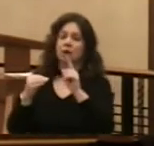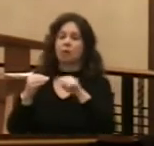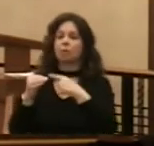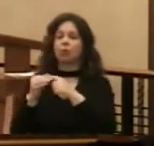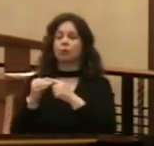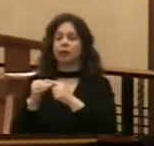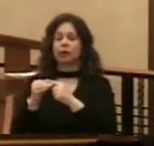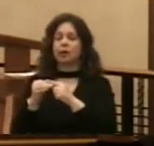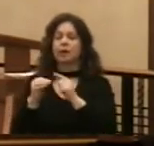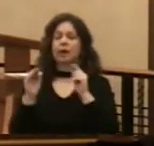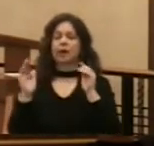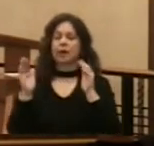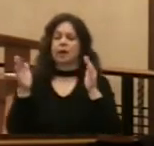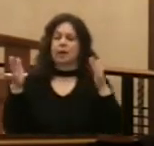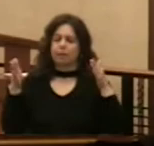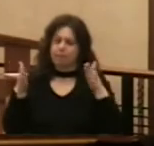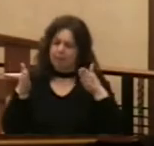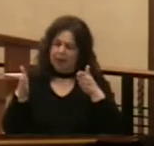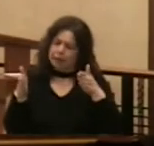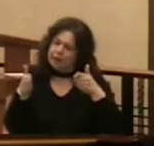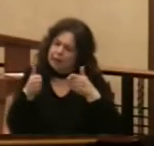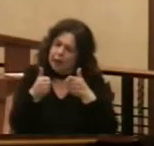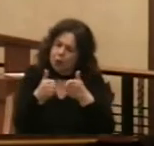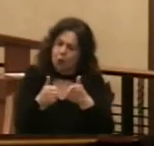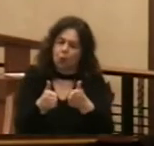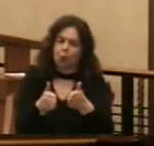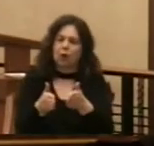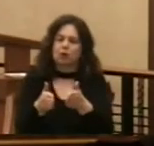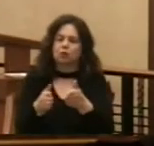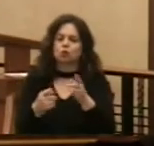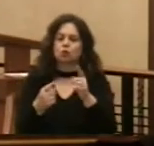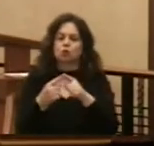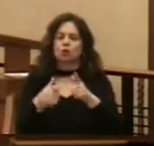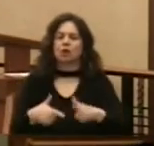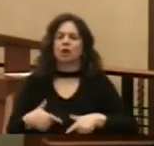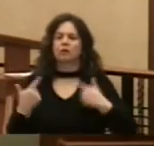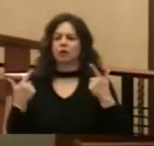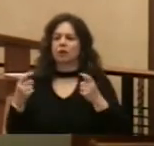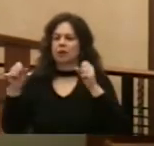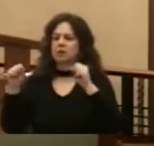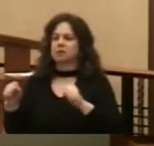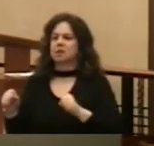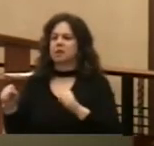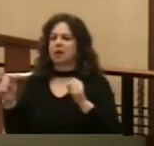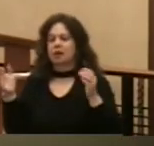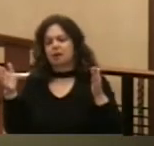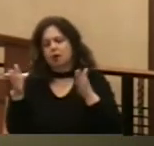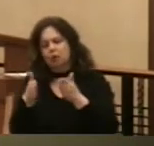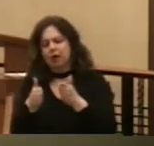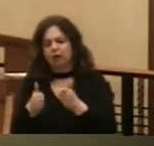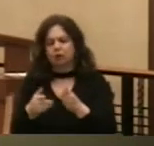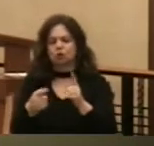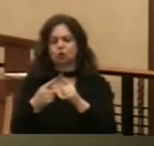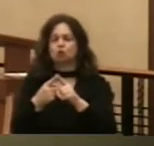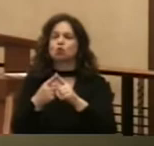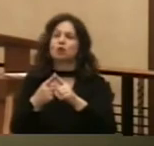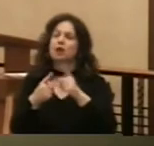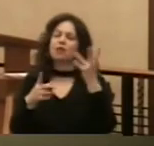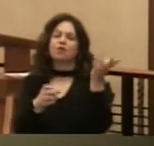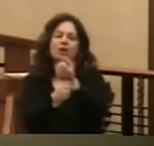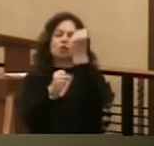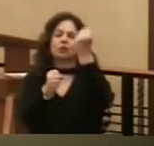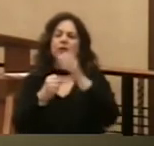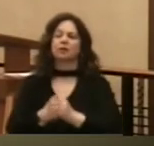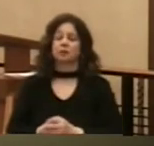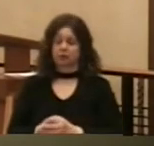to life? We could even say the narrow path to victory. Surely in this election season, we